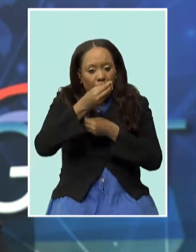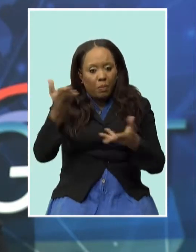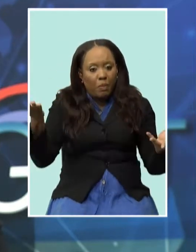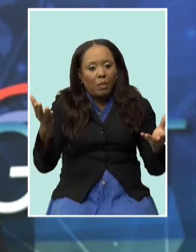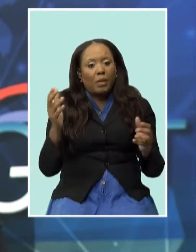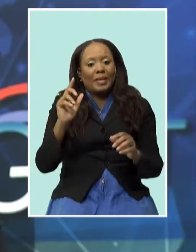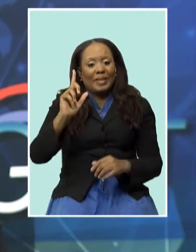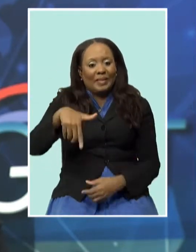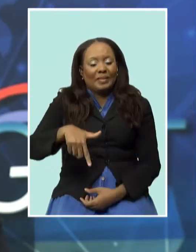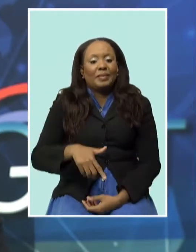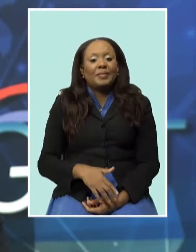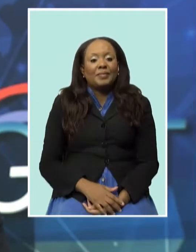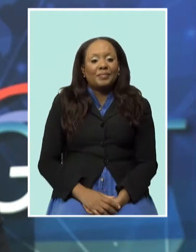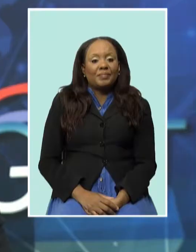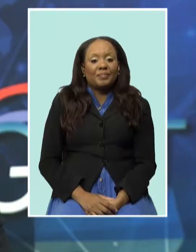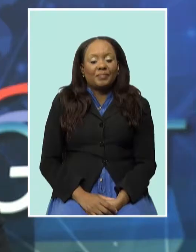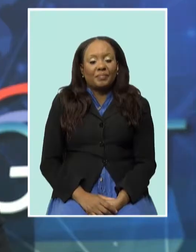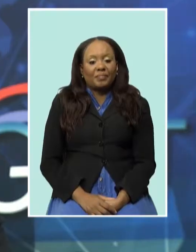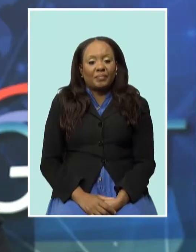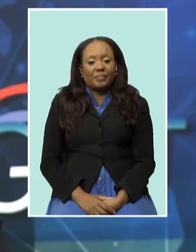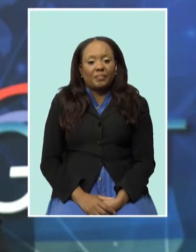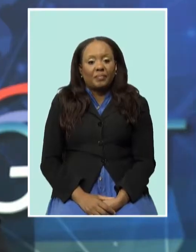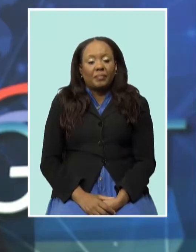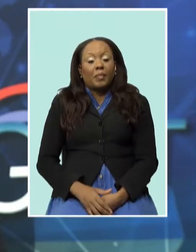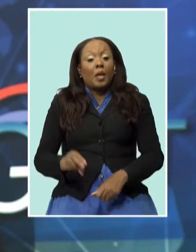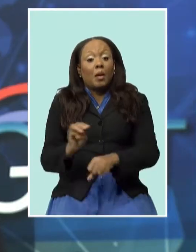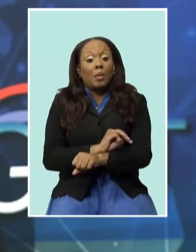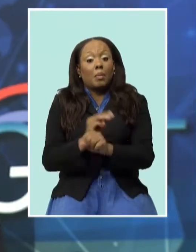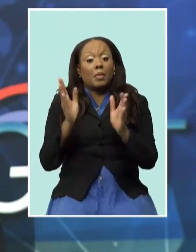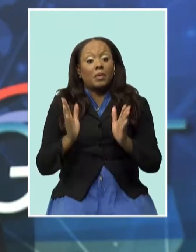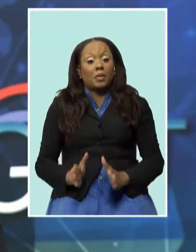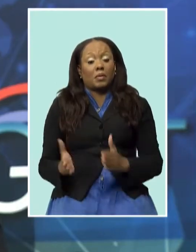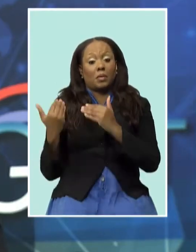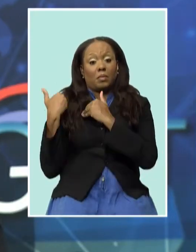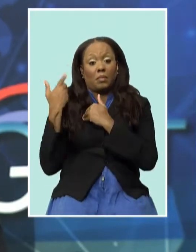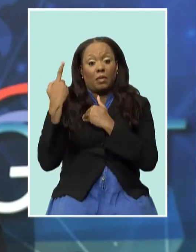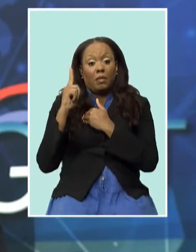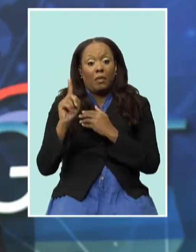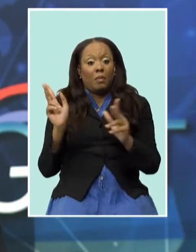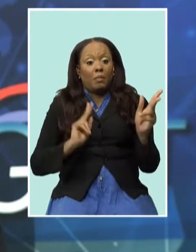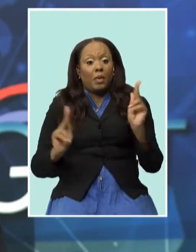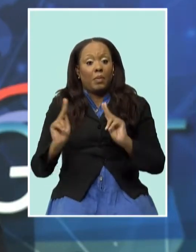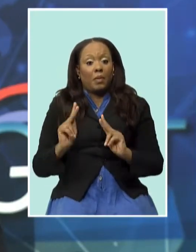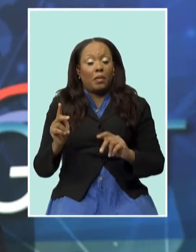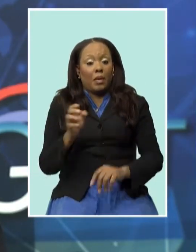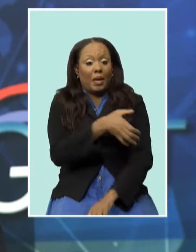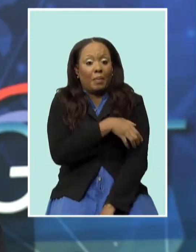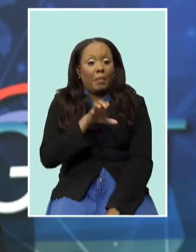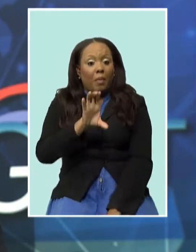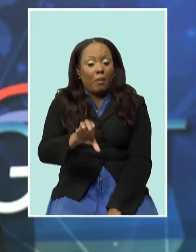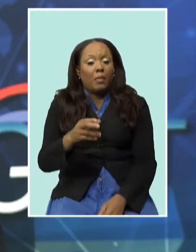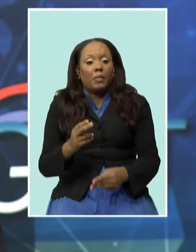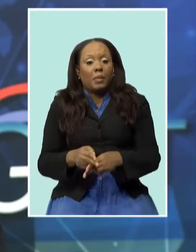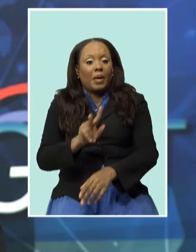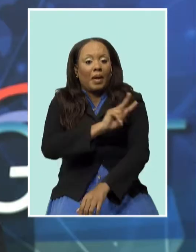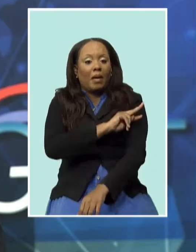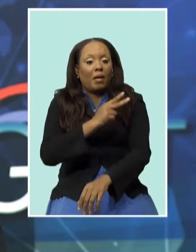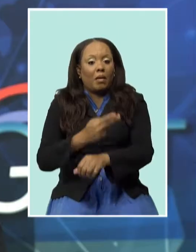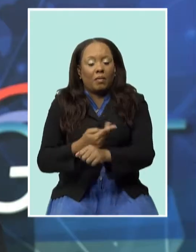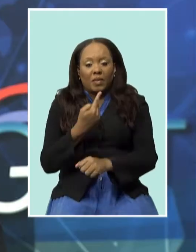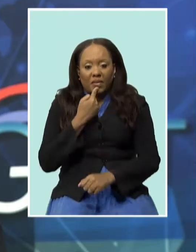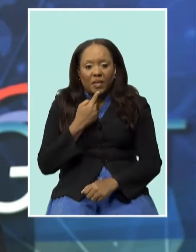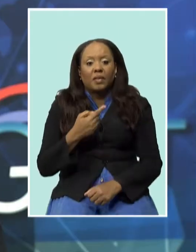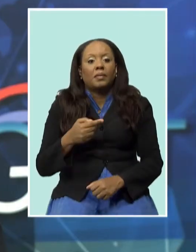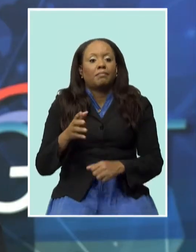available. The Minister of People Empowerment and Elder Affairs, Kirk Humphrey, says government is looking at the possibility of setting